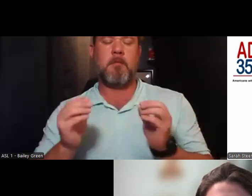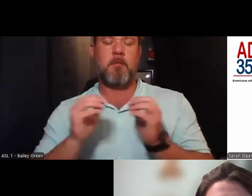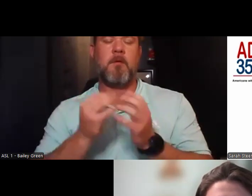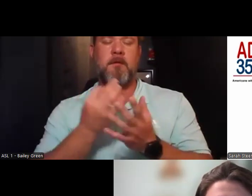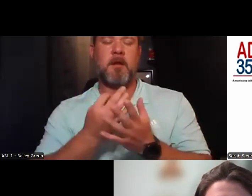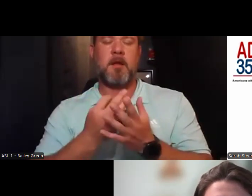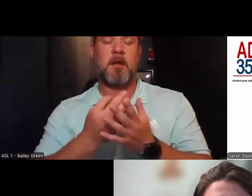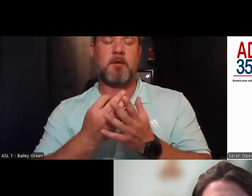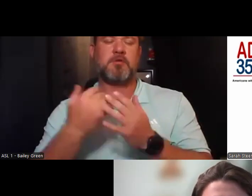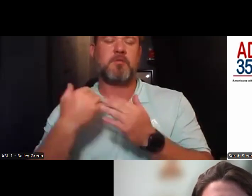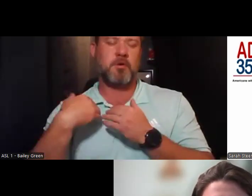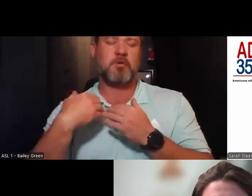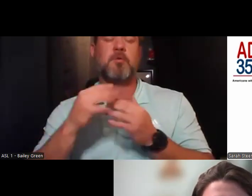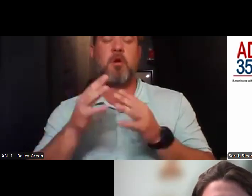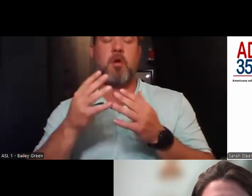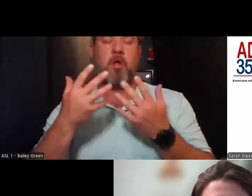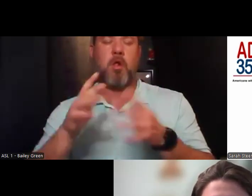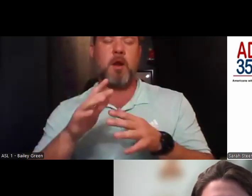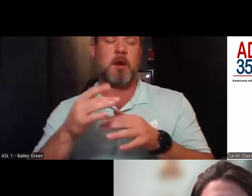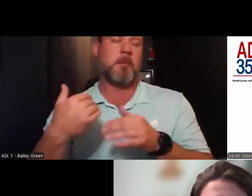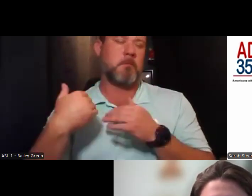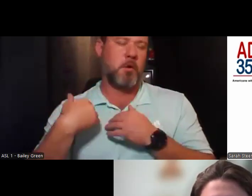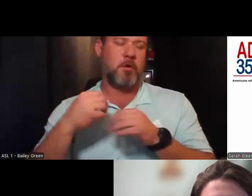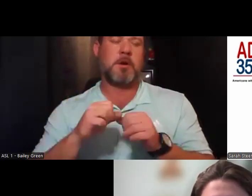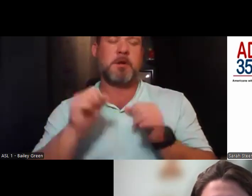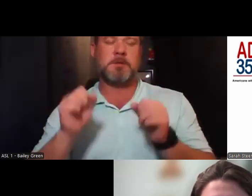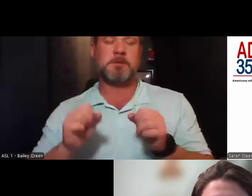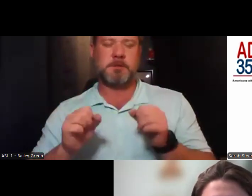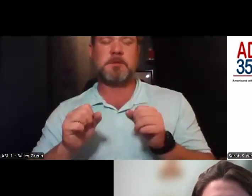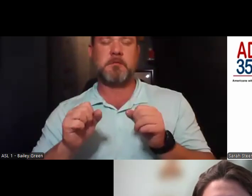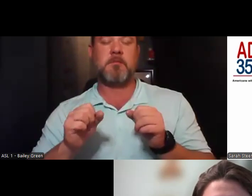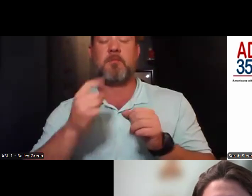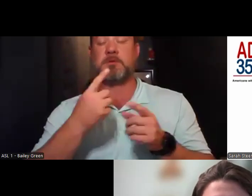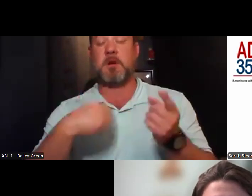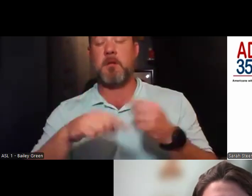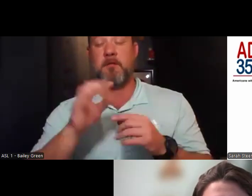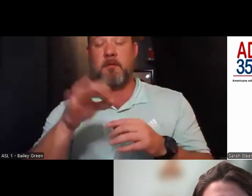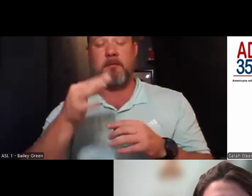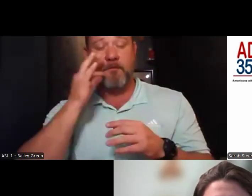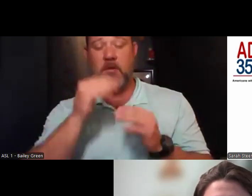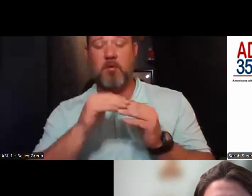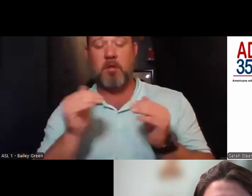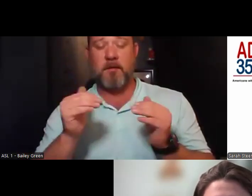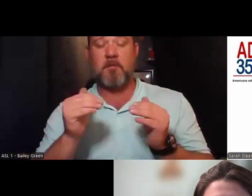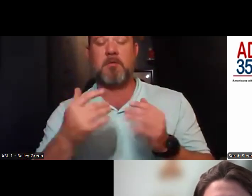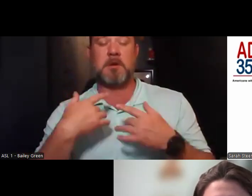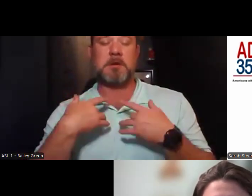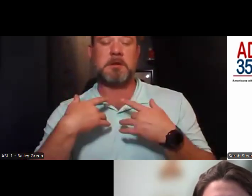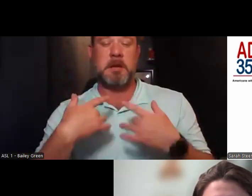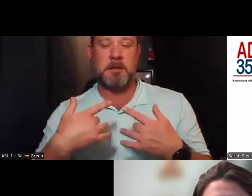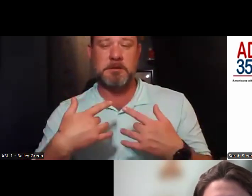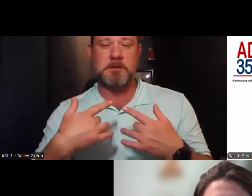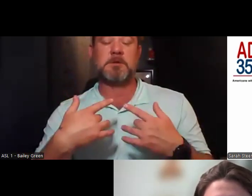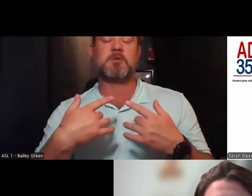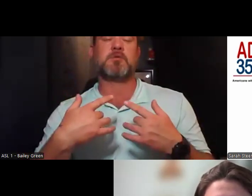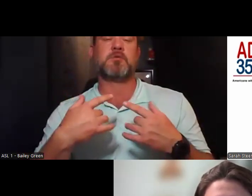financial burden to an already burdened system, especially I think given what's coming down from the federal level, there's a tendency right now, I think, to